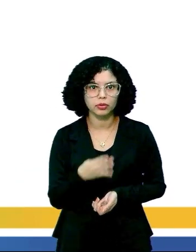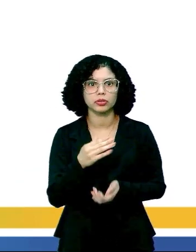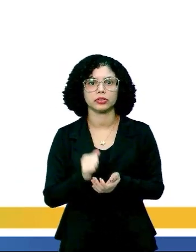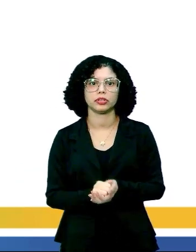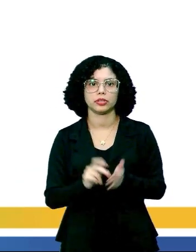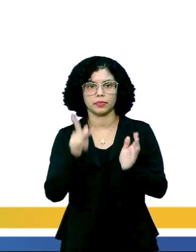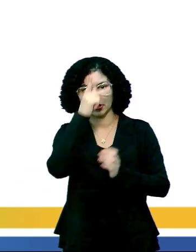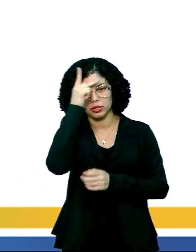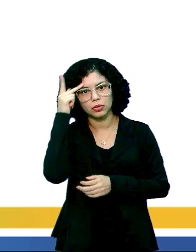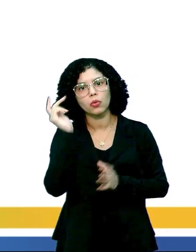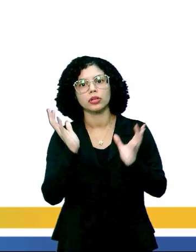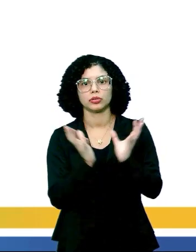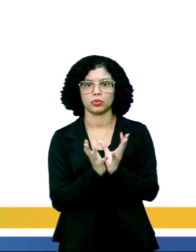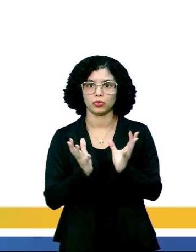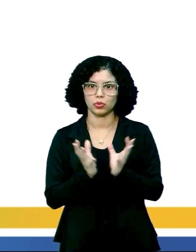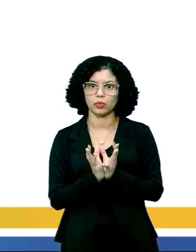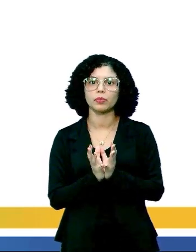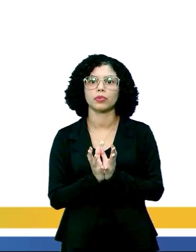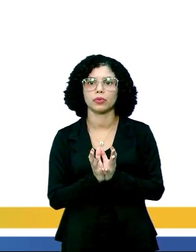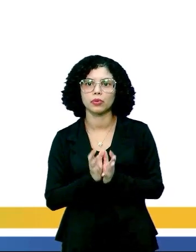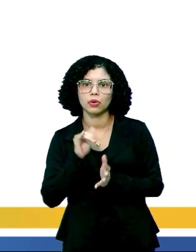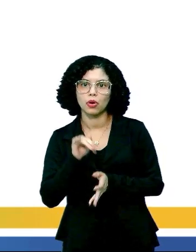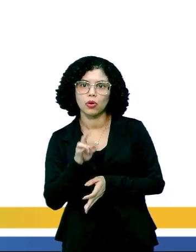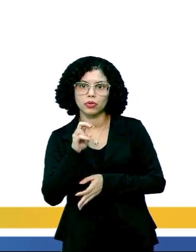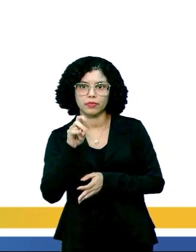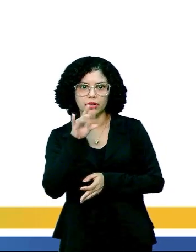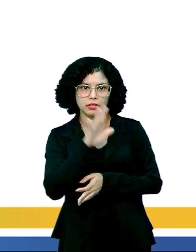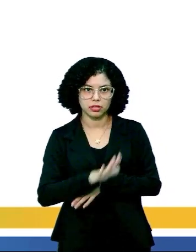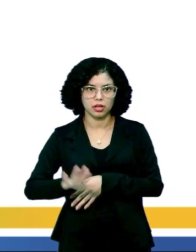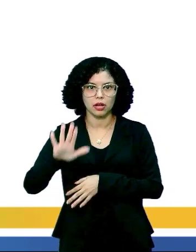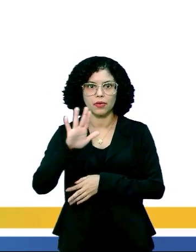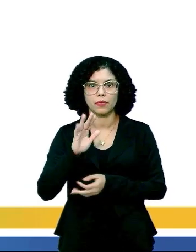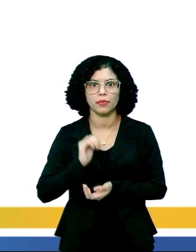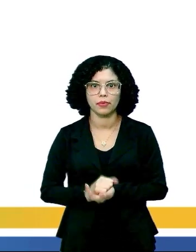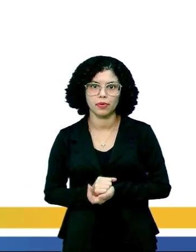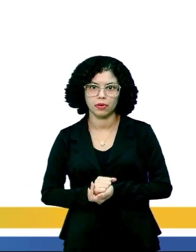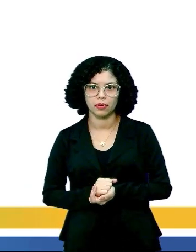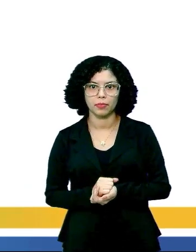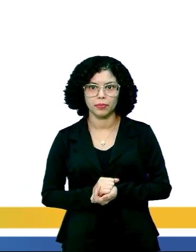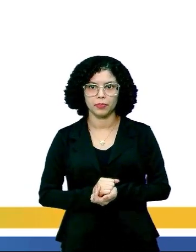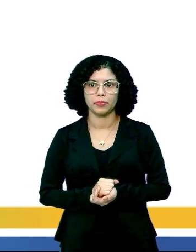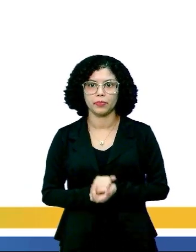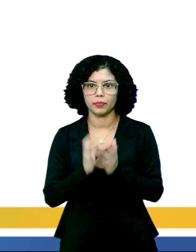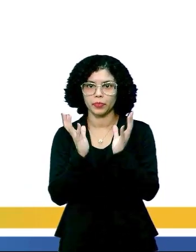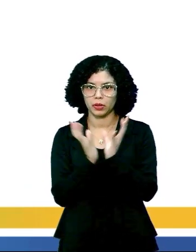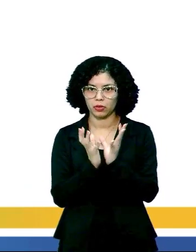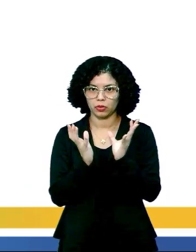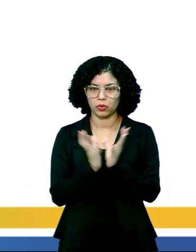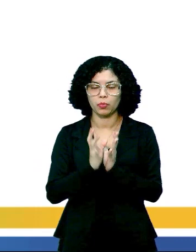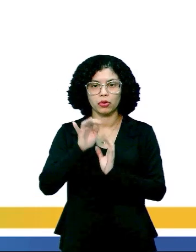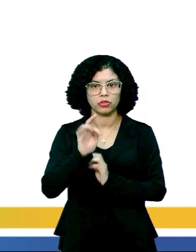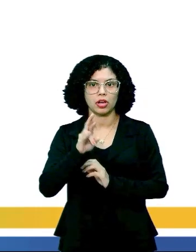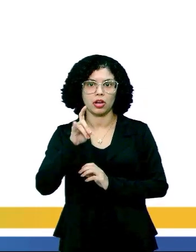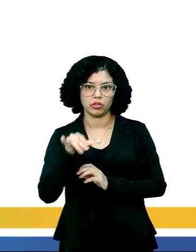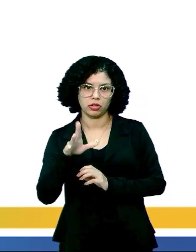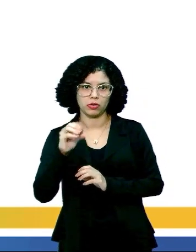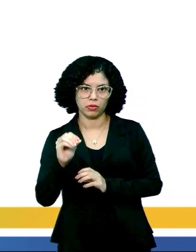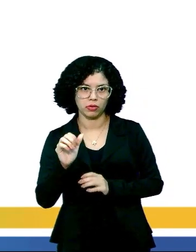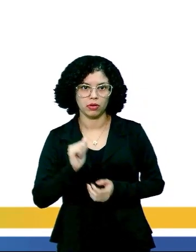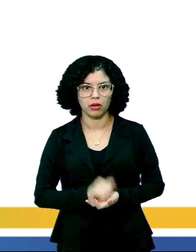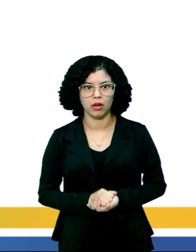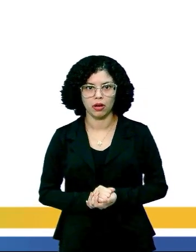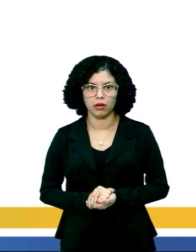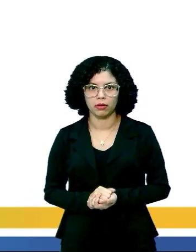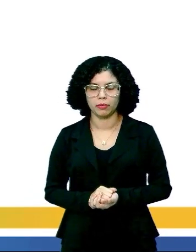to develop an us versus them mindset, reinforces the prejudice